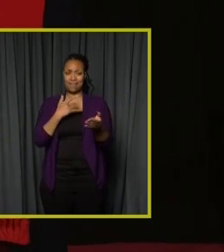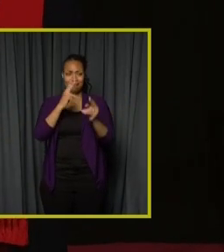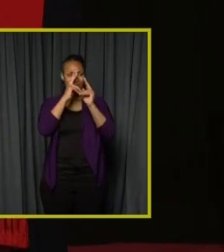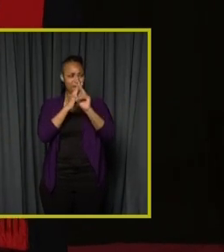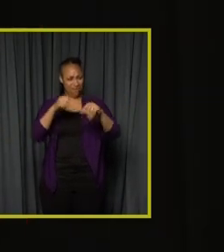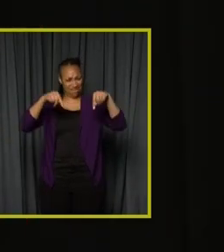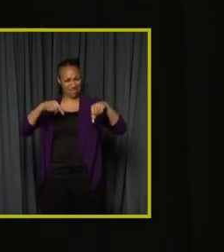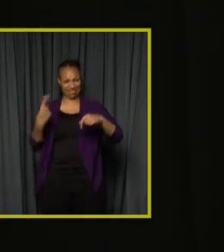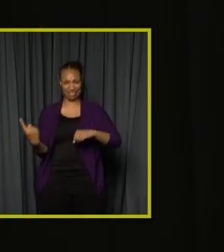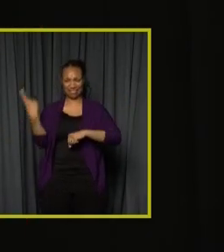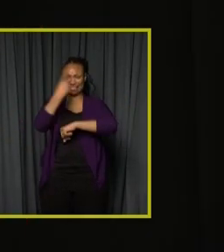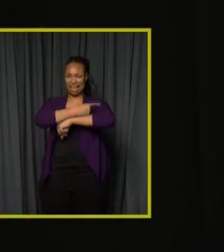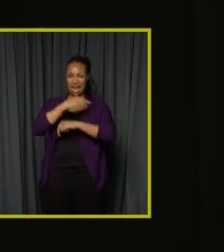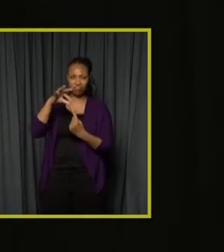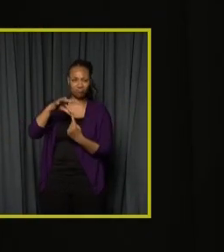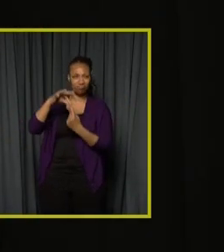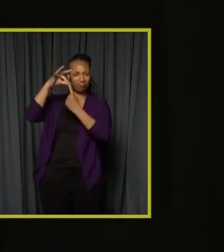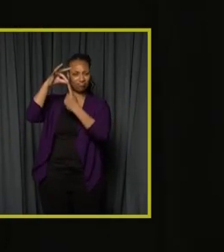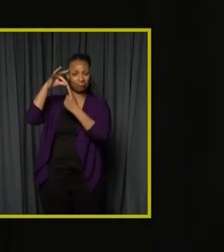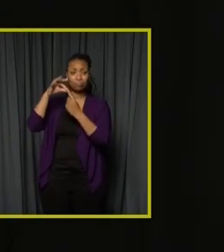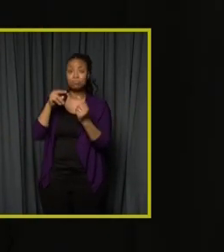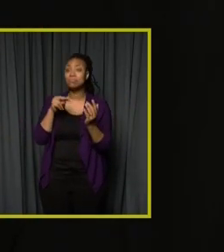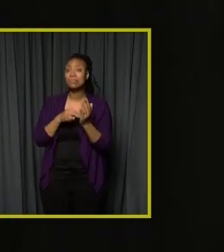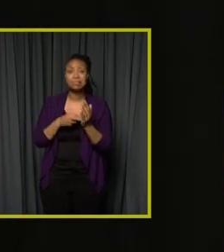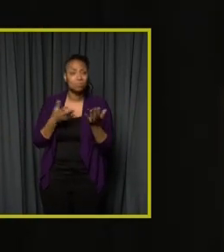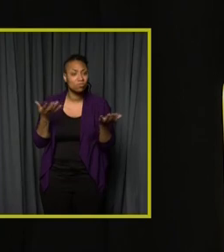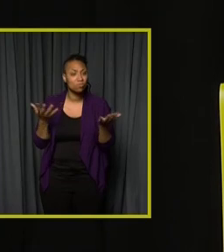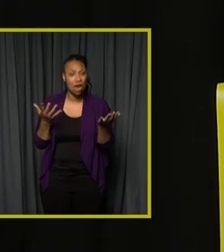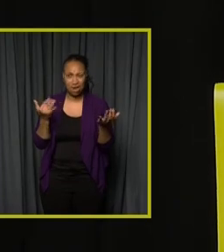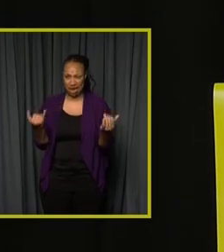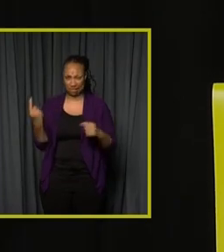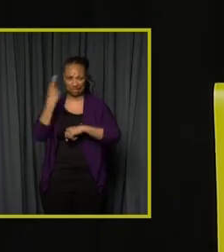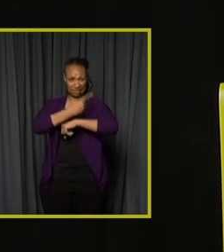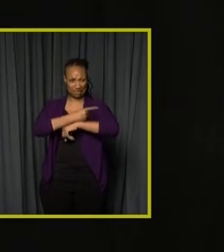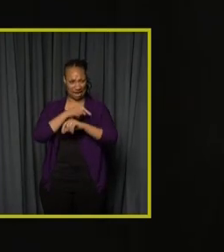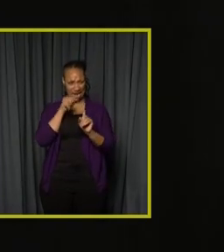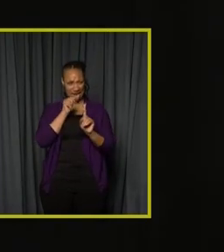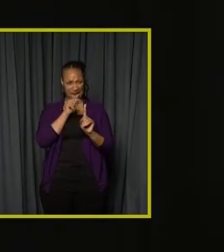day resounds the message of the moral fusion message of the